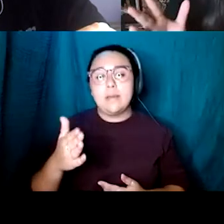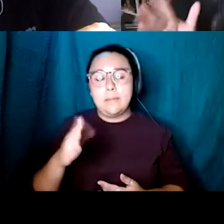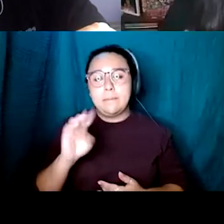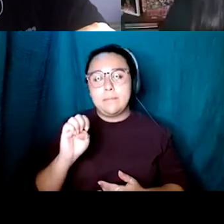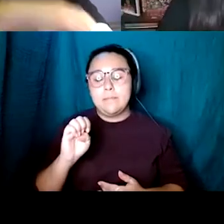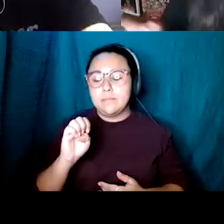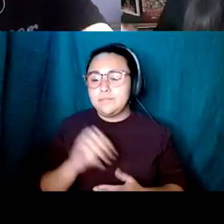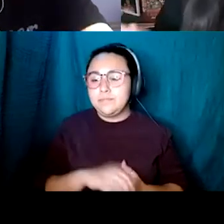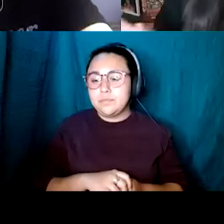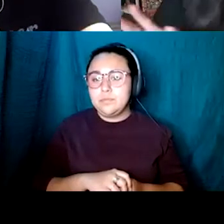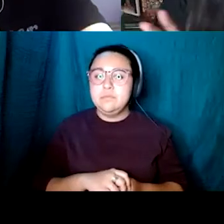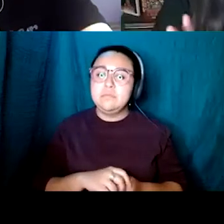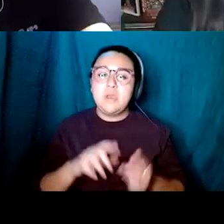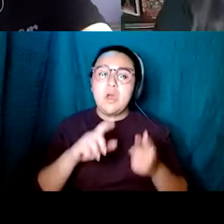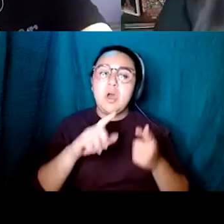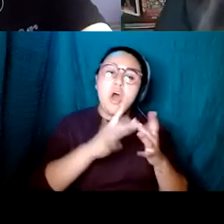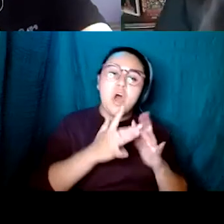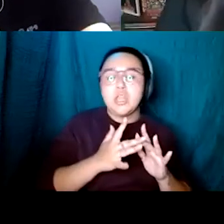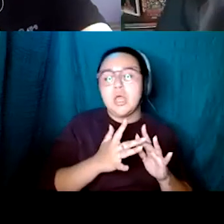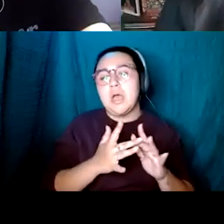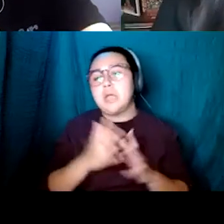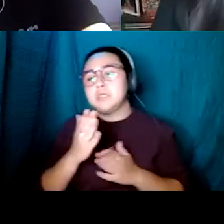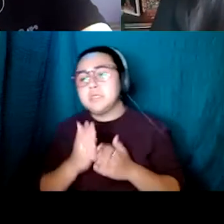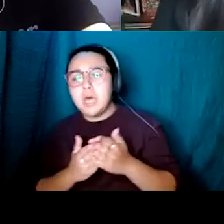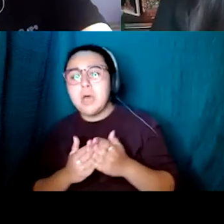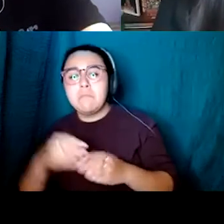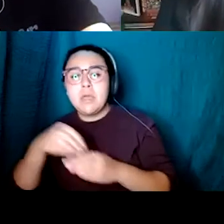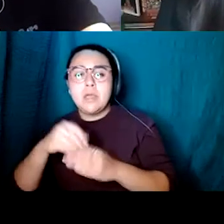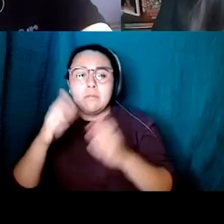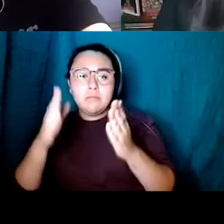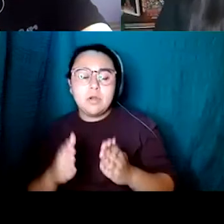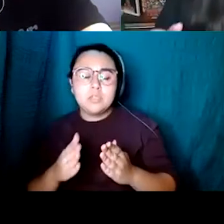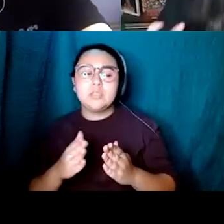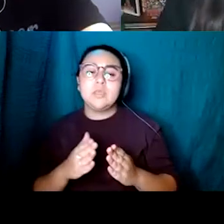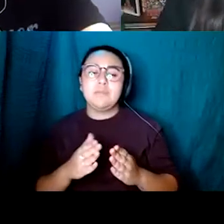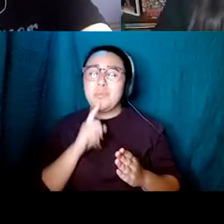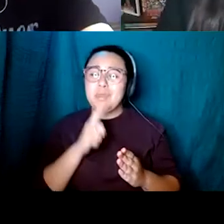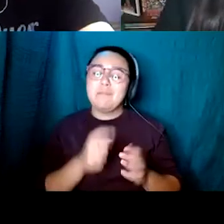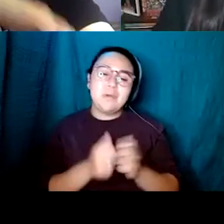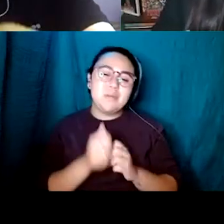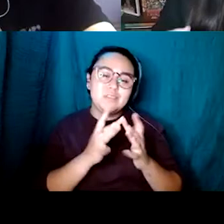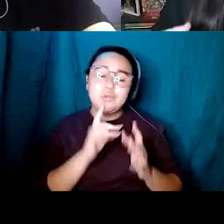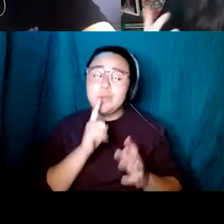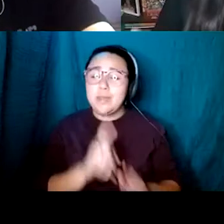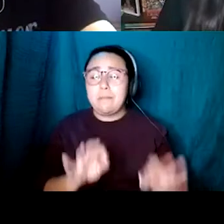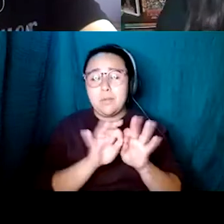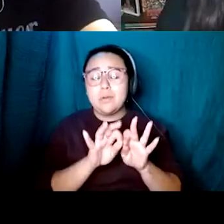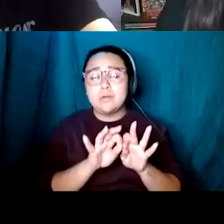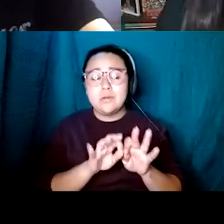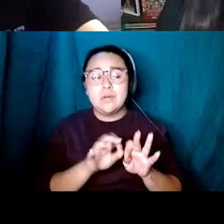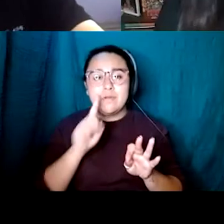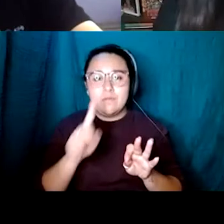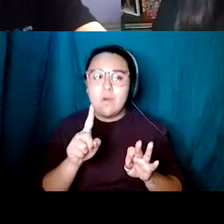you know, hybrid or, you know, leaning towards a more virtual scale, I think it's just so important for, you know, to